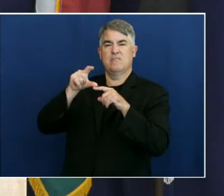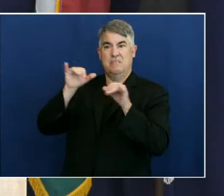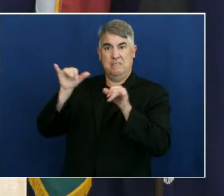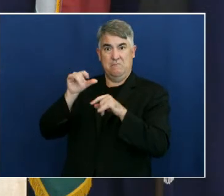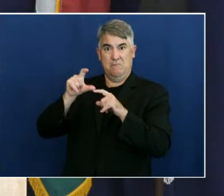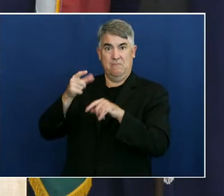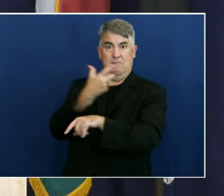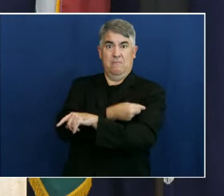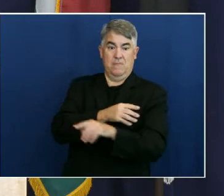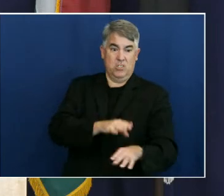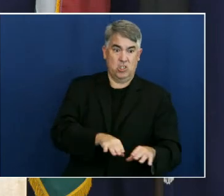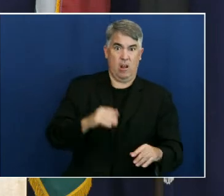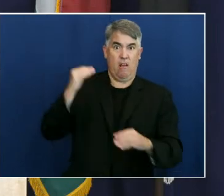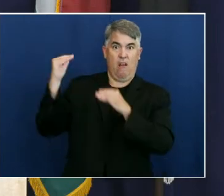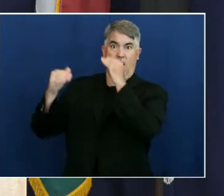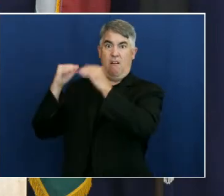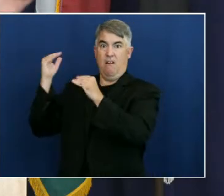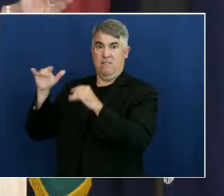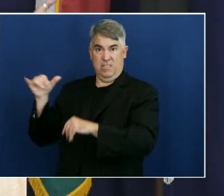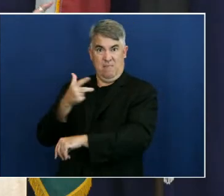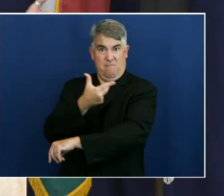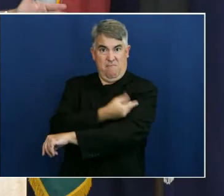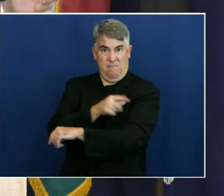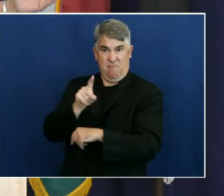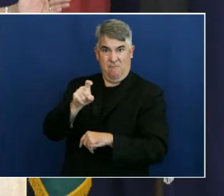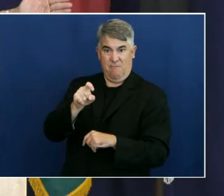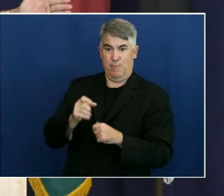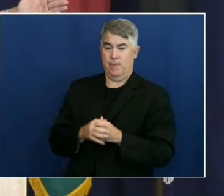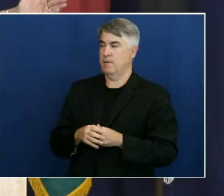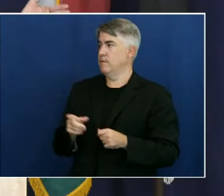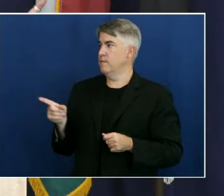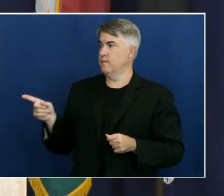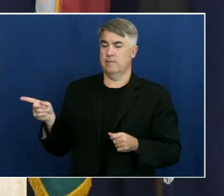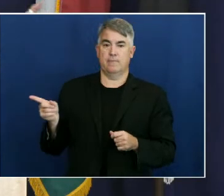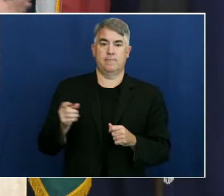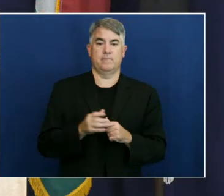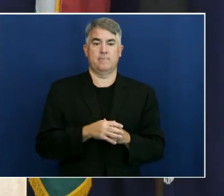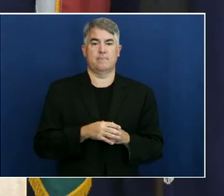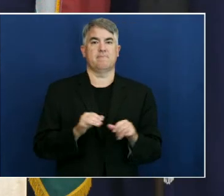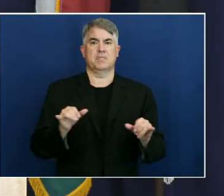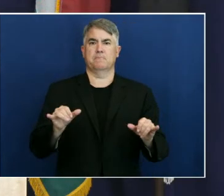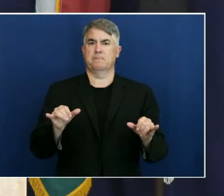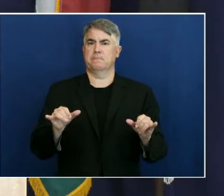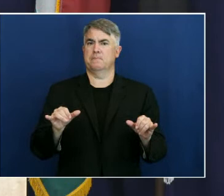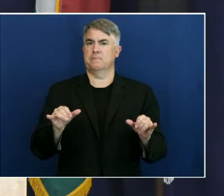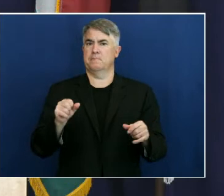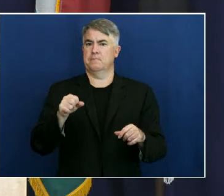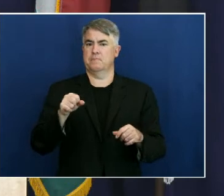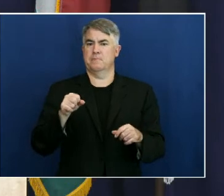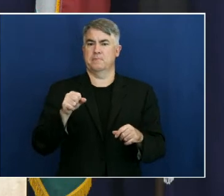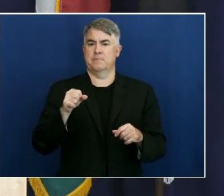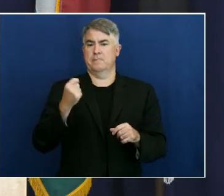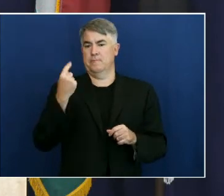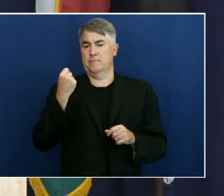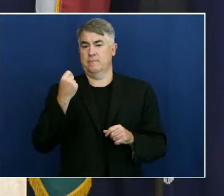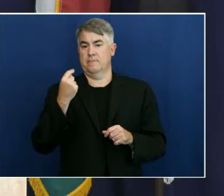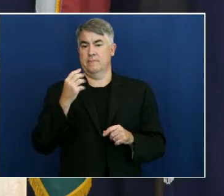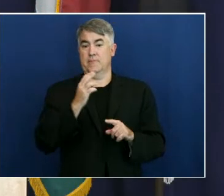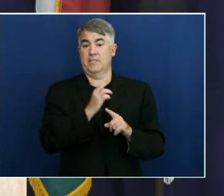the same dose. A smaller dose will be required most likely for the 6-month to 11-year-old